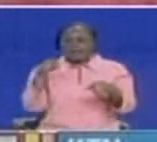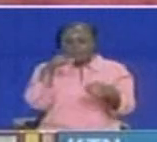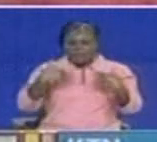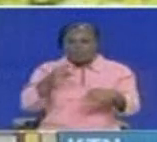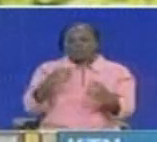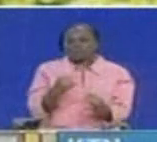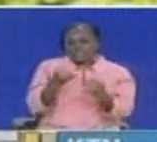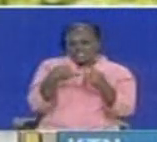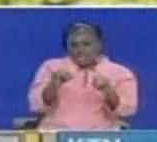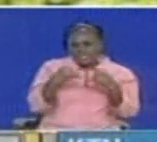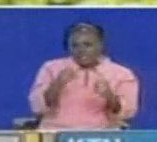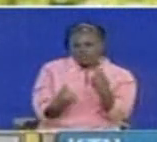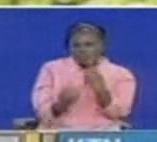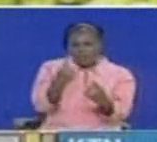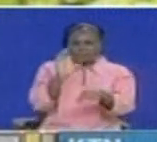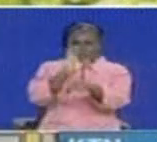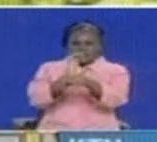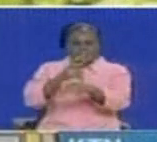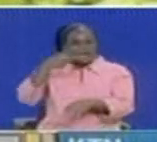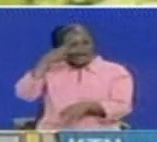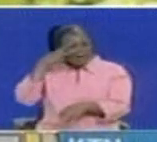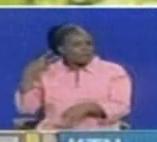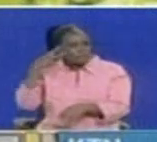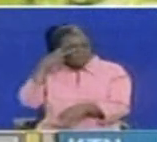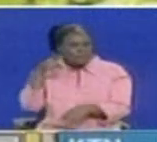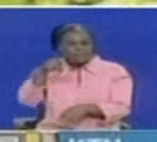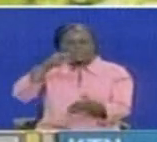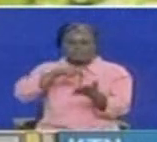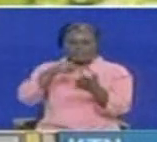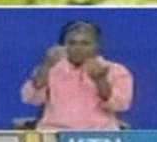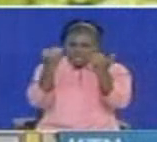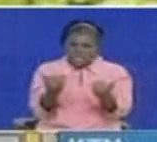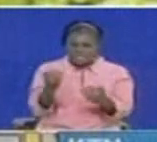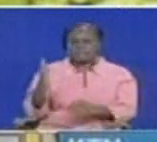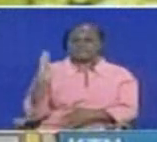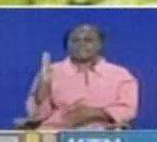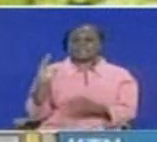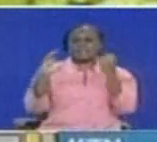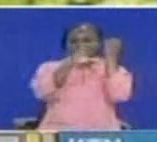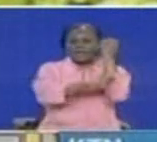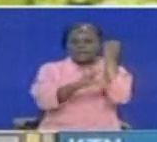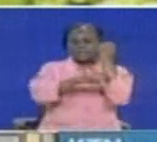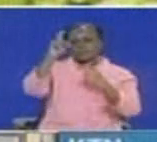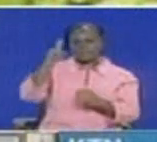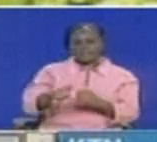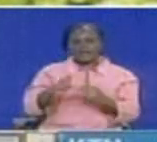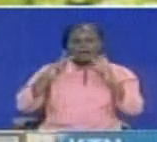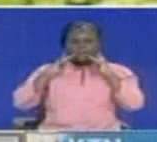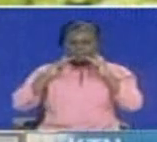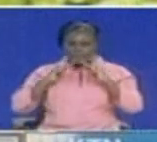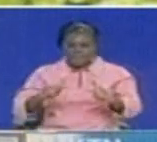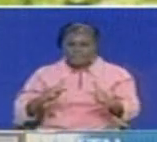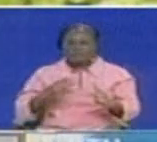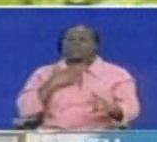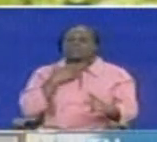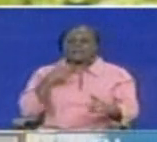attempted burning of his church, Al-Shabaab. In this country, we need a lot of peace. And the peace that we have earned for many